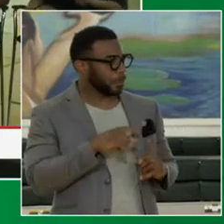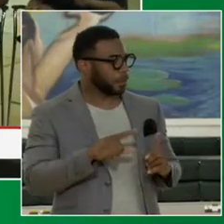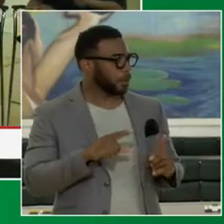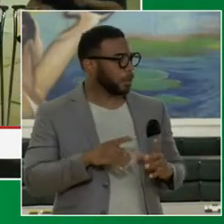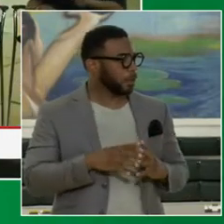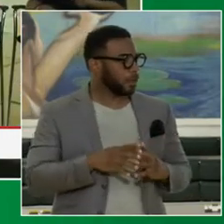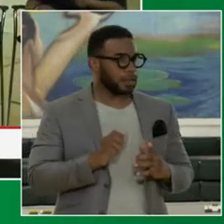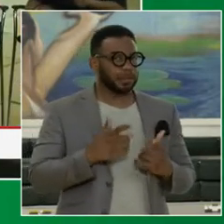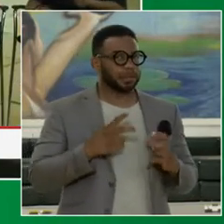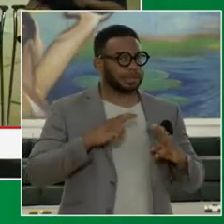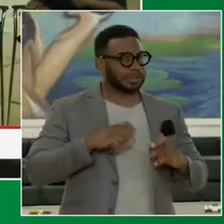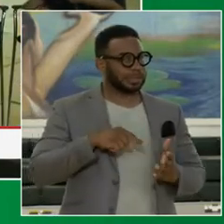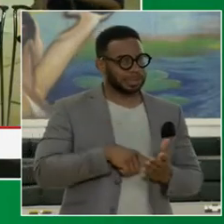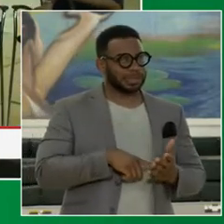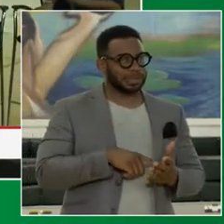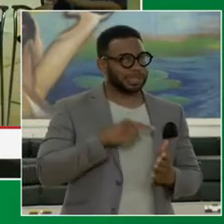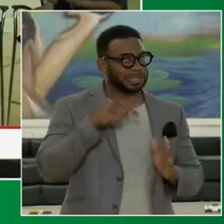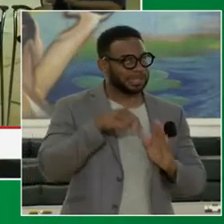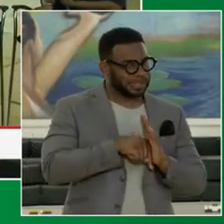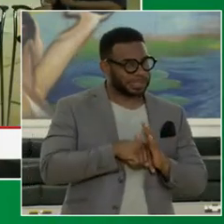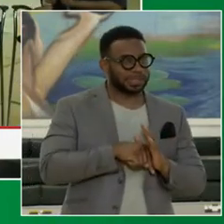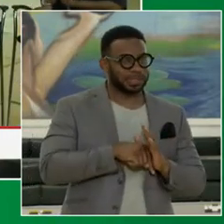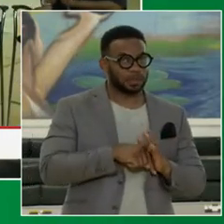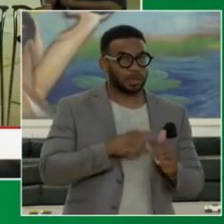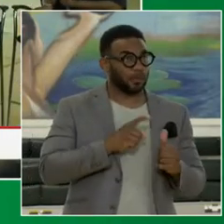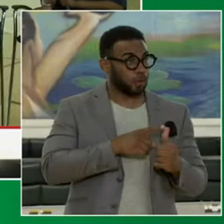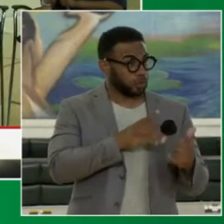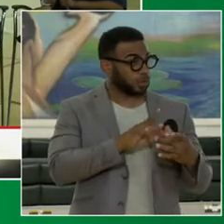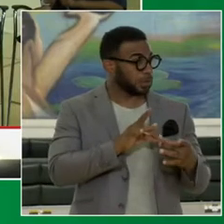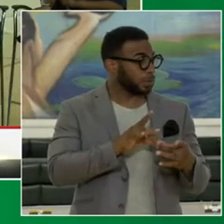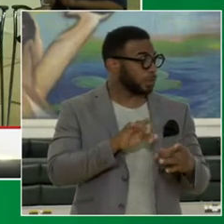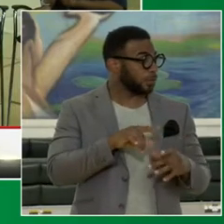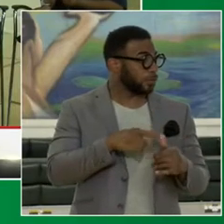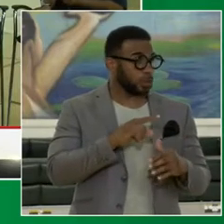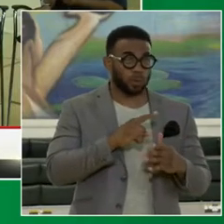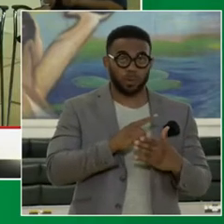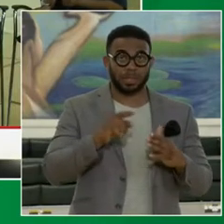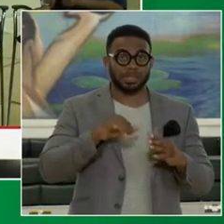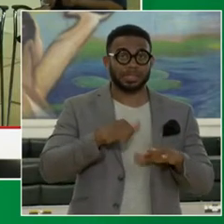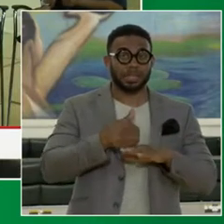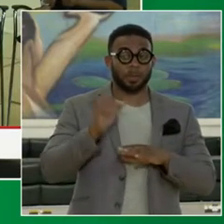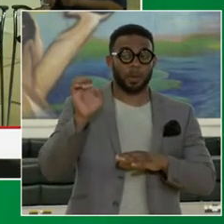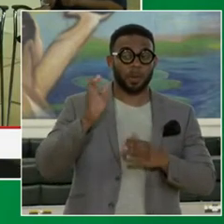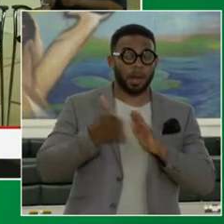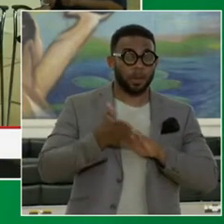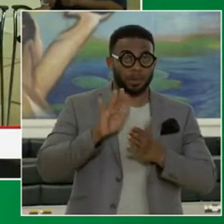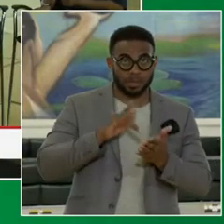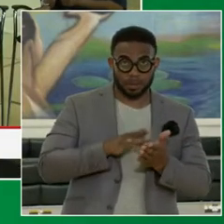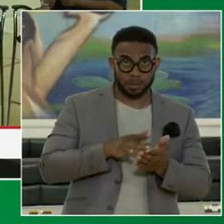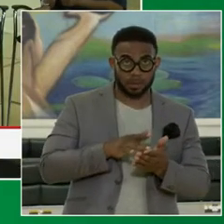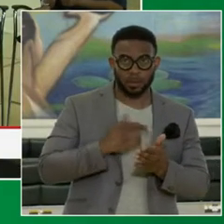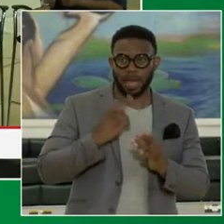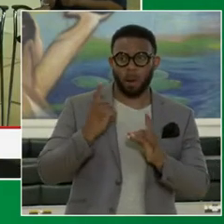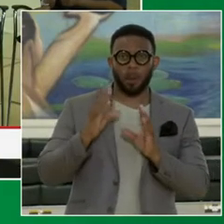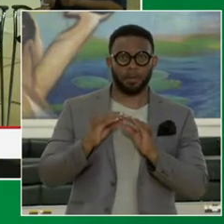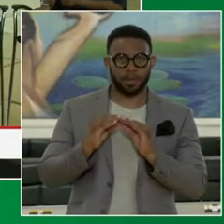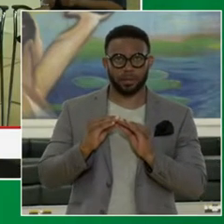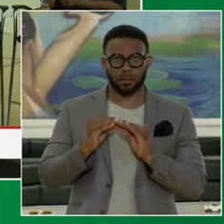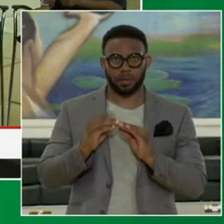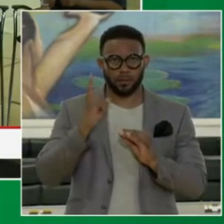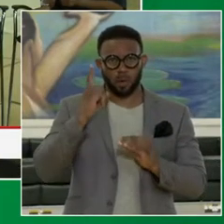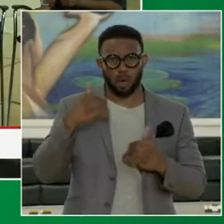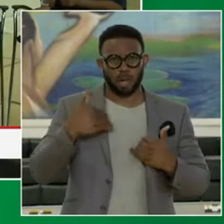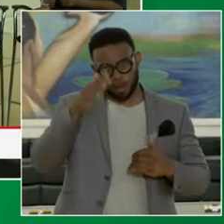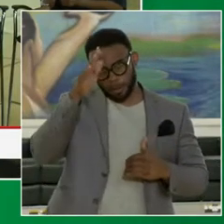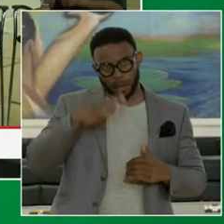just to dig deep on this one for a second. Absolutely. The first week we set up the Emergency Operations Center, we had a need for a